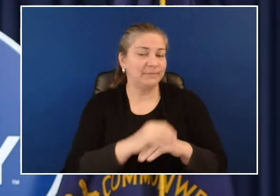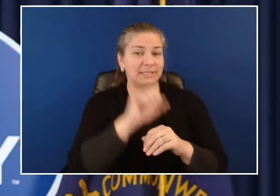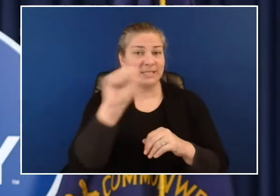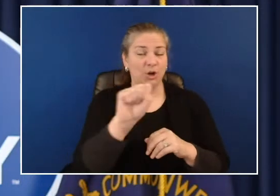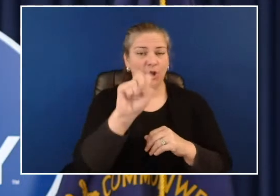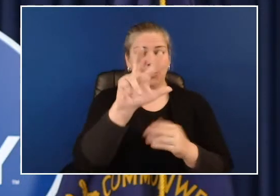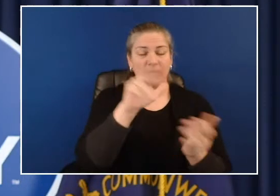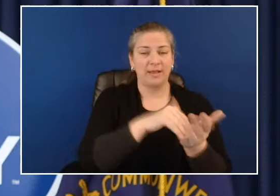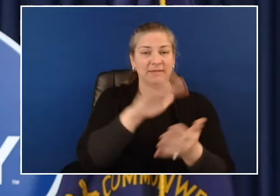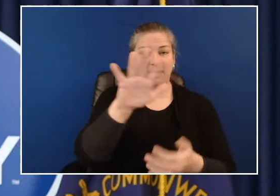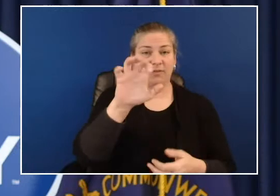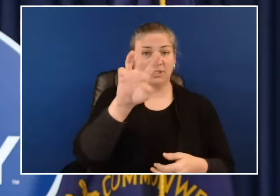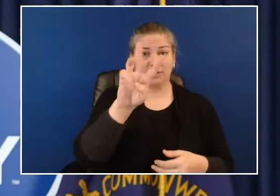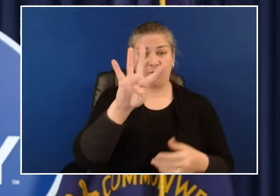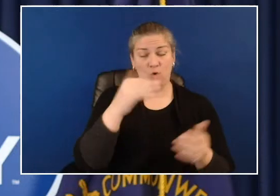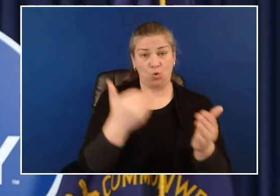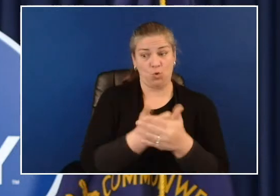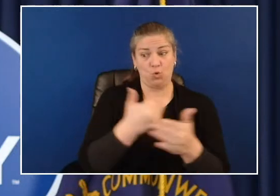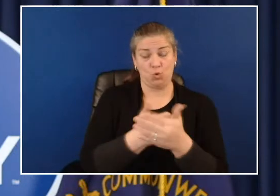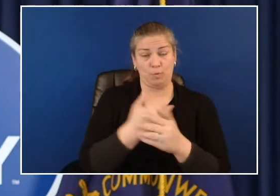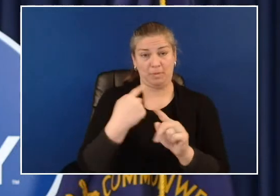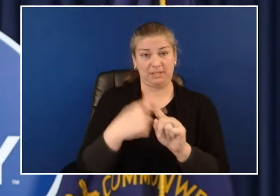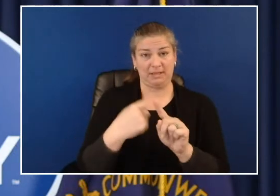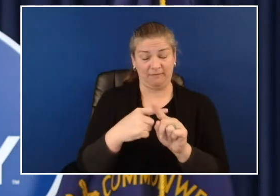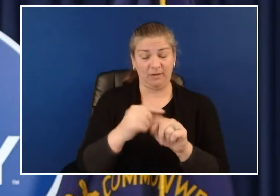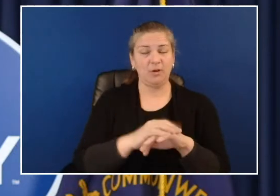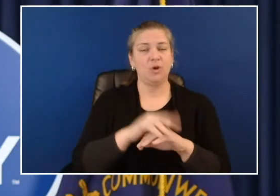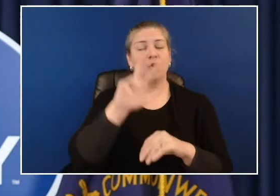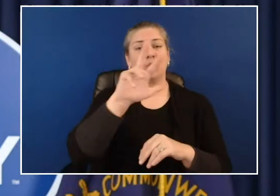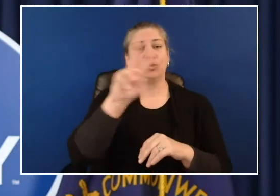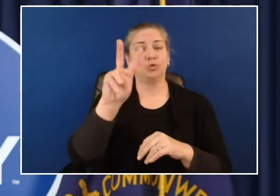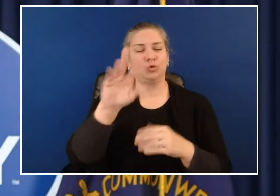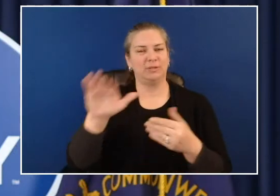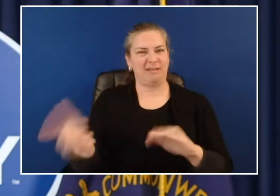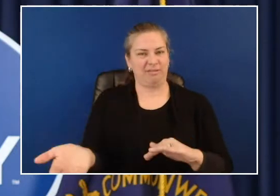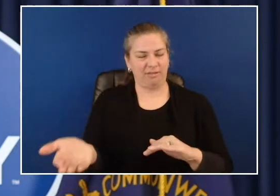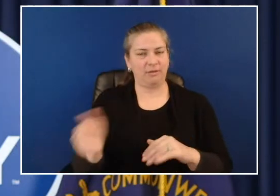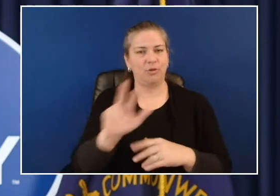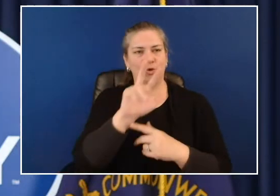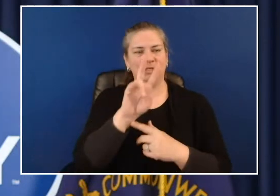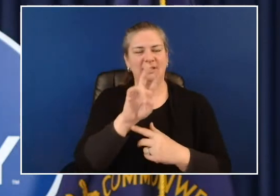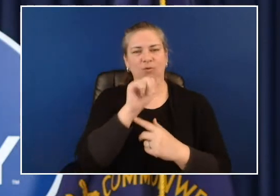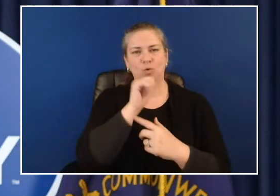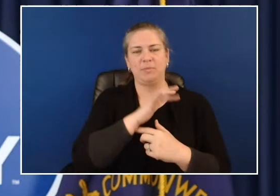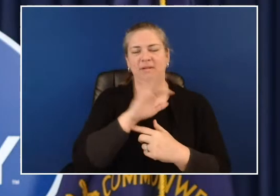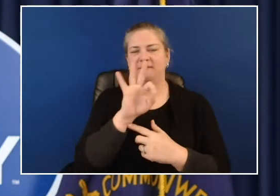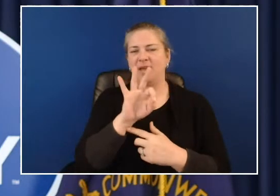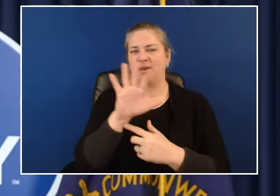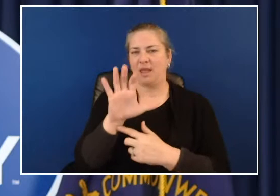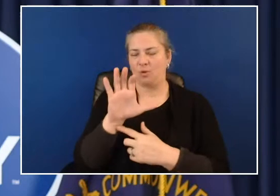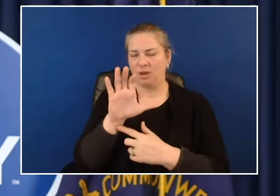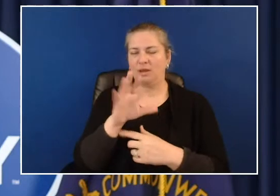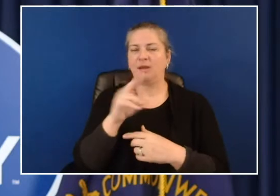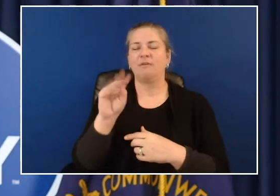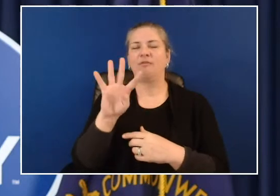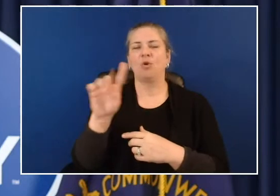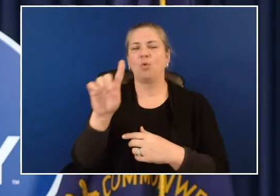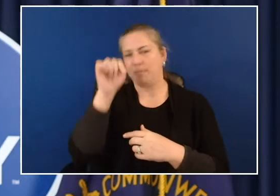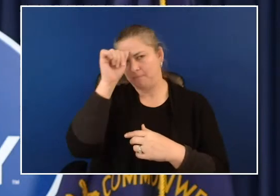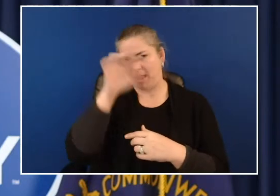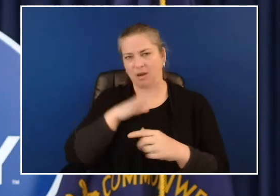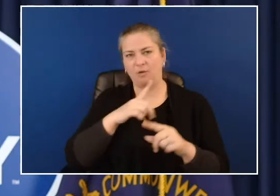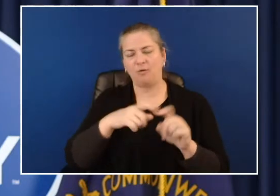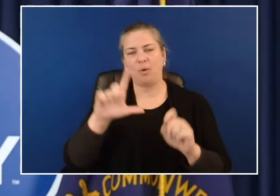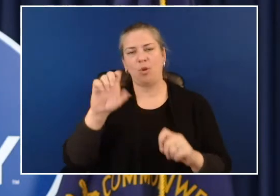3,564 new cases, 32 new deaths, including a 37-year-old woman in Fayette County and a 41-year-old man in Logan